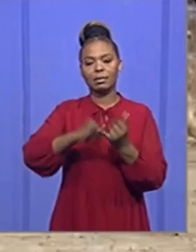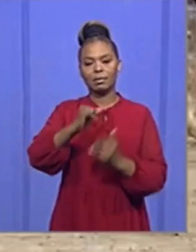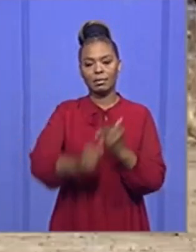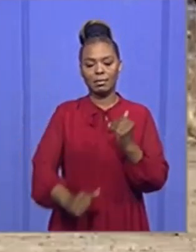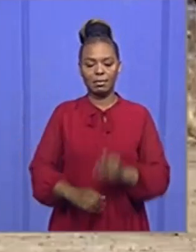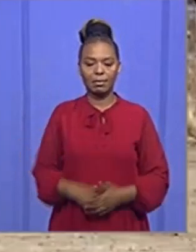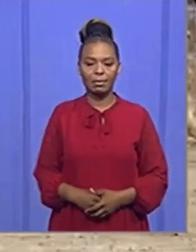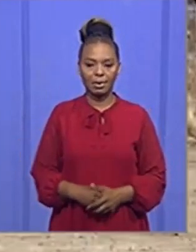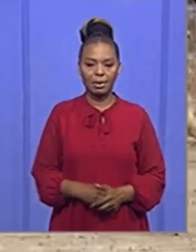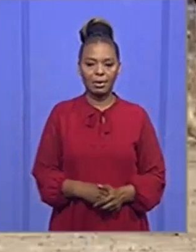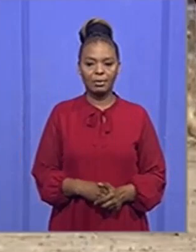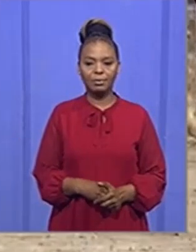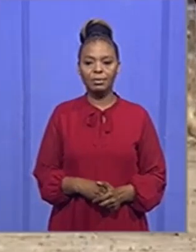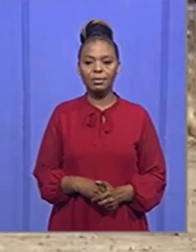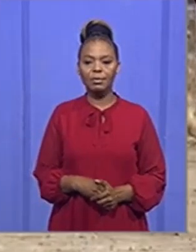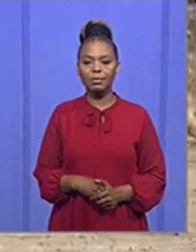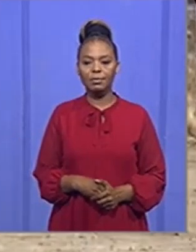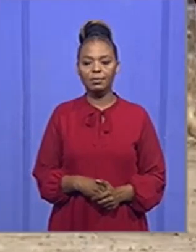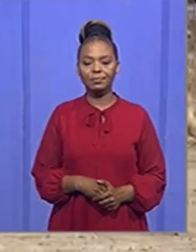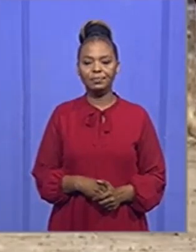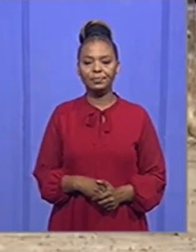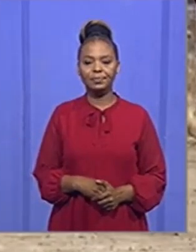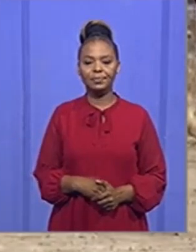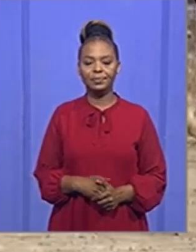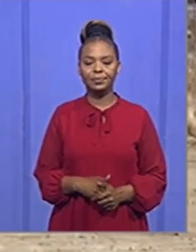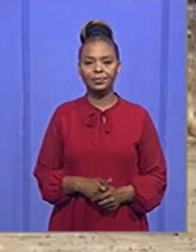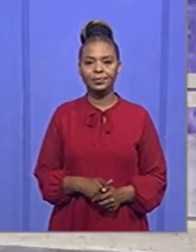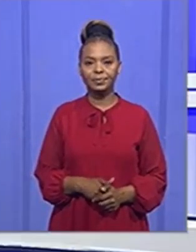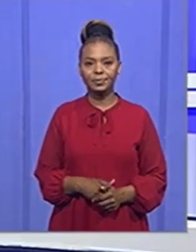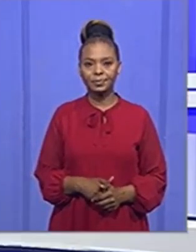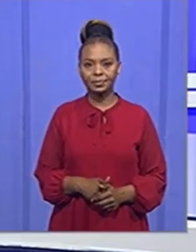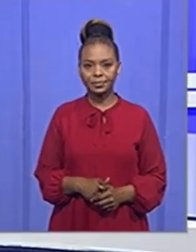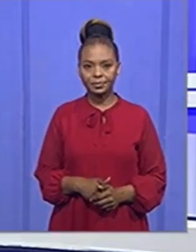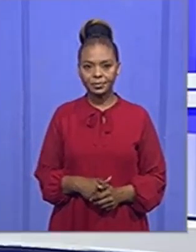Seekwe, dikgang tsa SABC, Welkom.